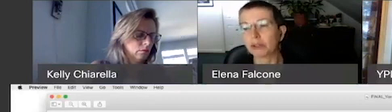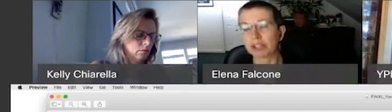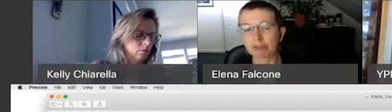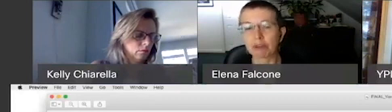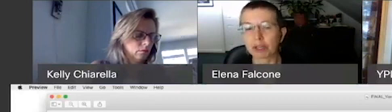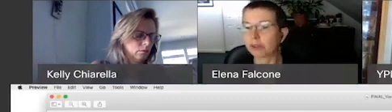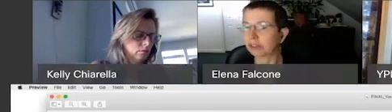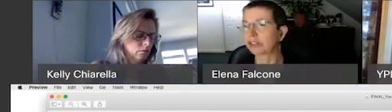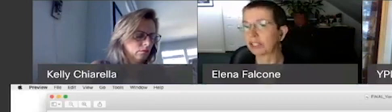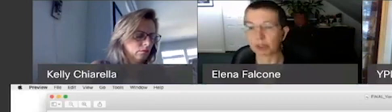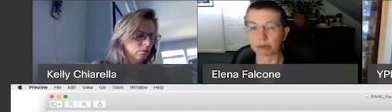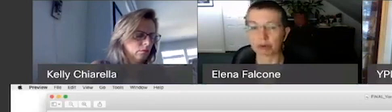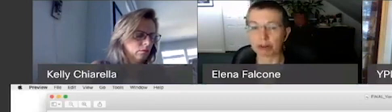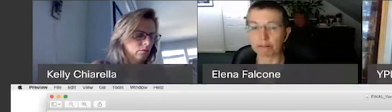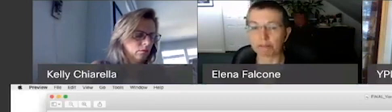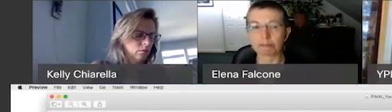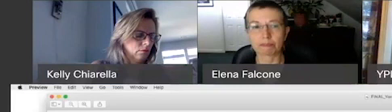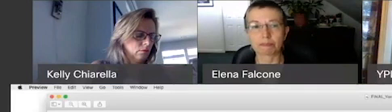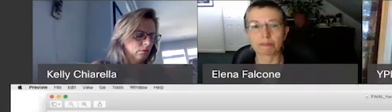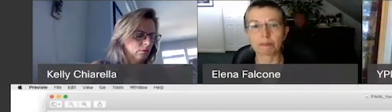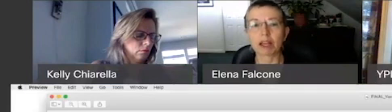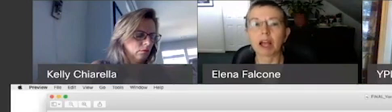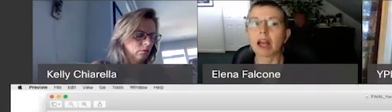be of value to everyone who's listening to this program.